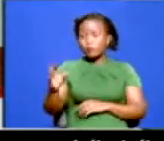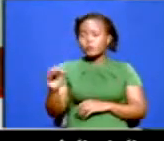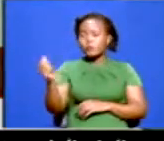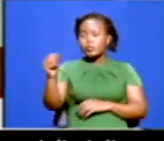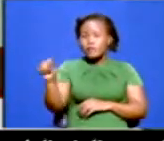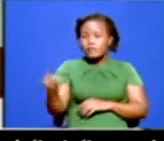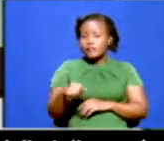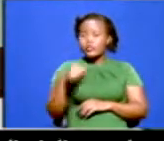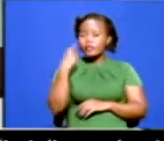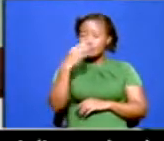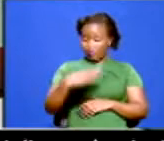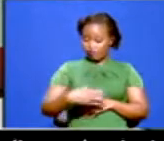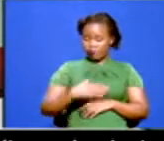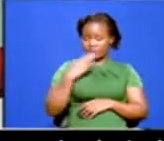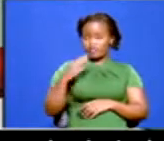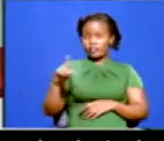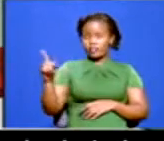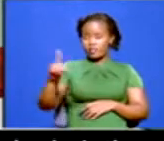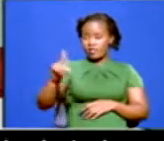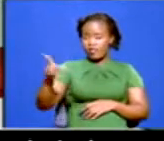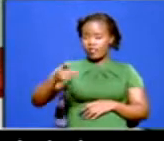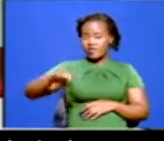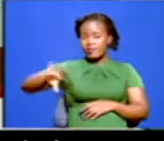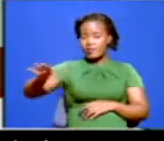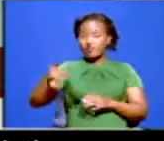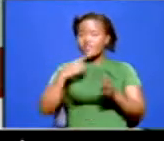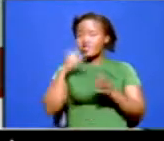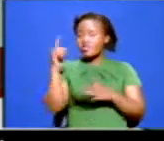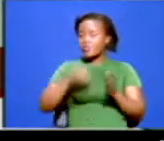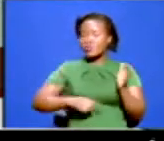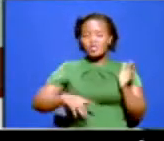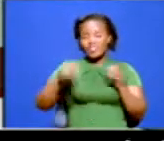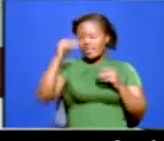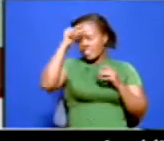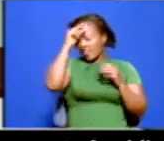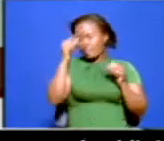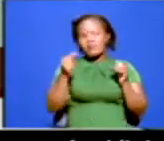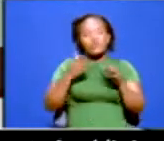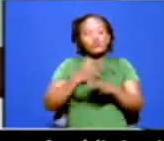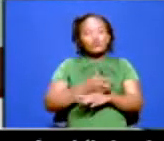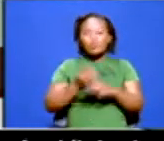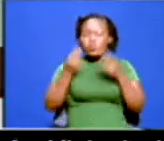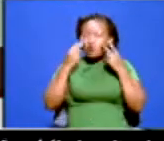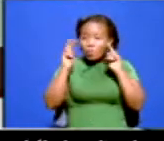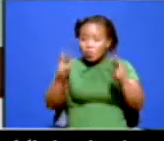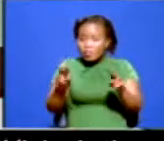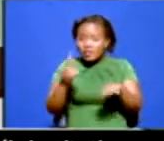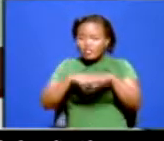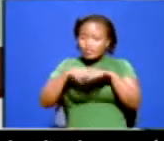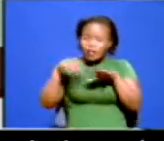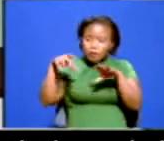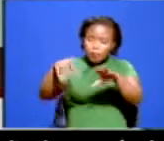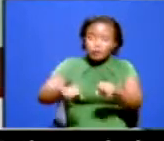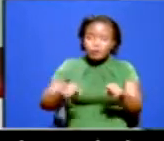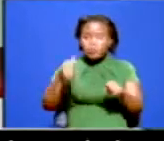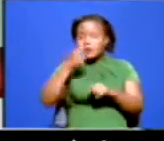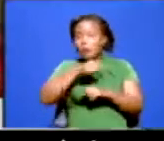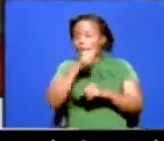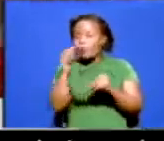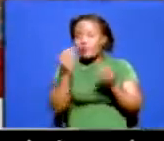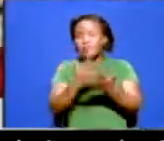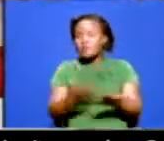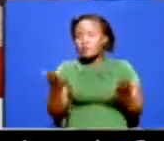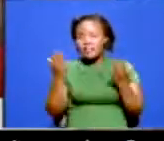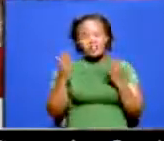the county, said the government will not watch as herders invade private property and cause insecurity in the area.